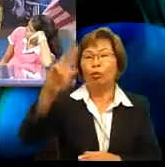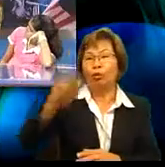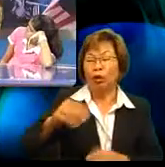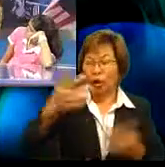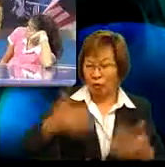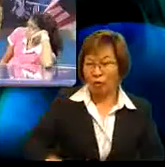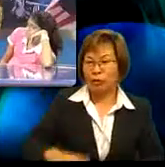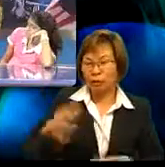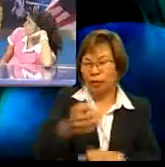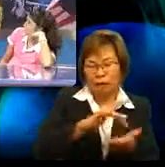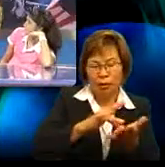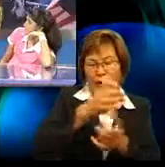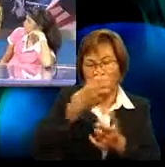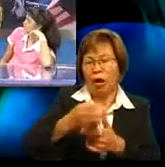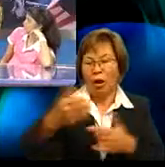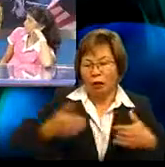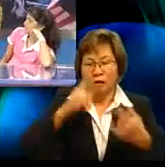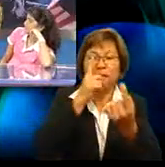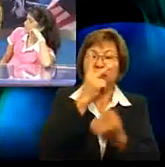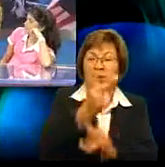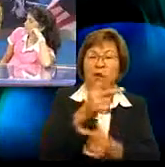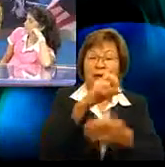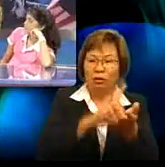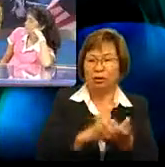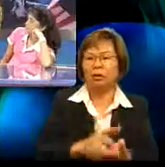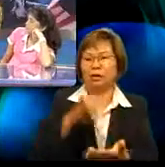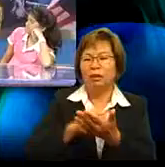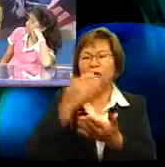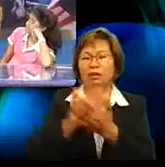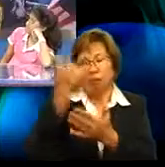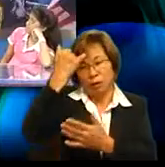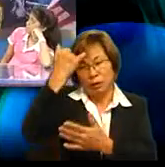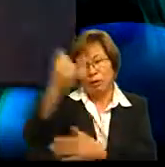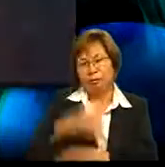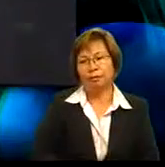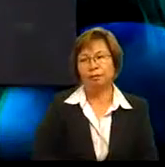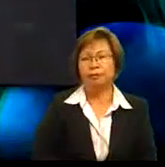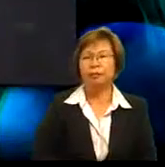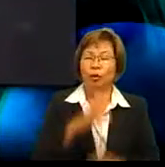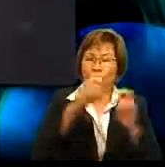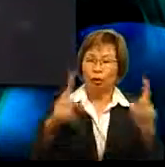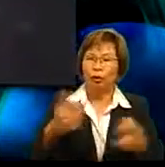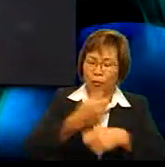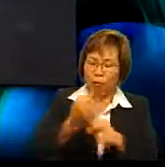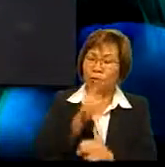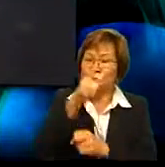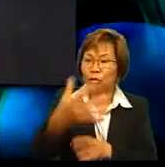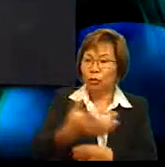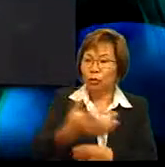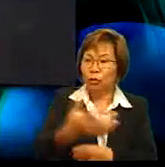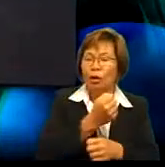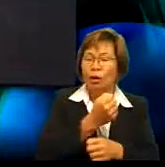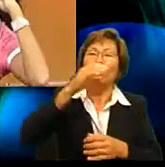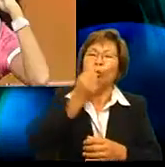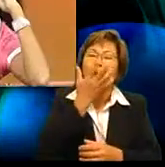have you seen a doctor? No, not yet. That's a good idea, and maybe later I could take rest at home. Okay, make sure you take a glass of